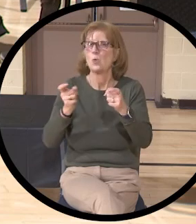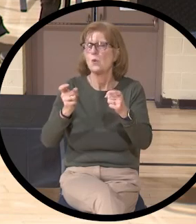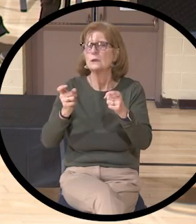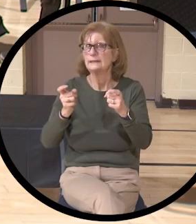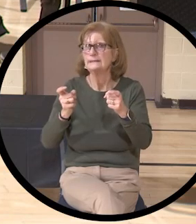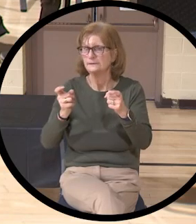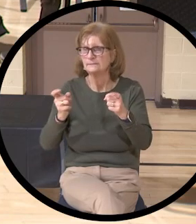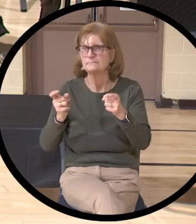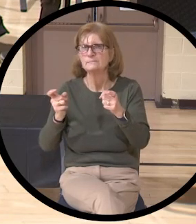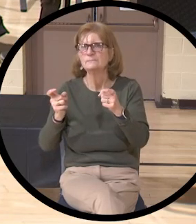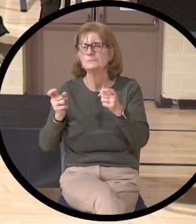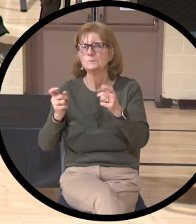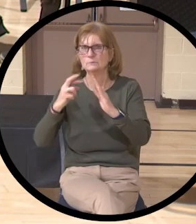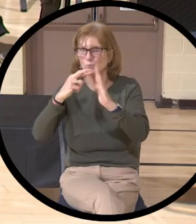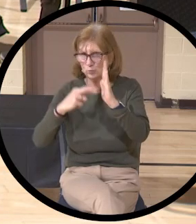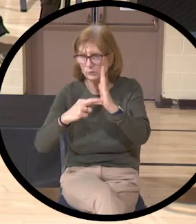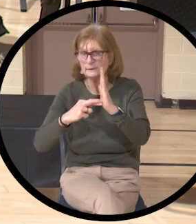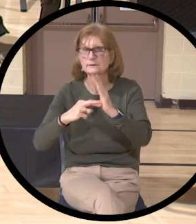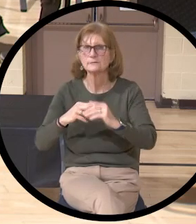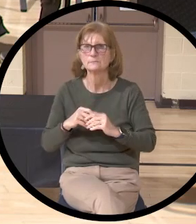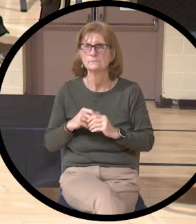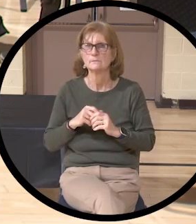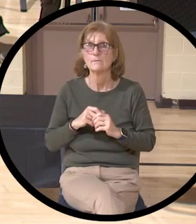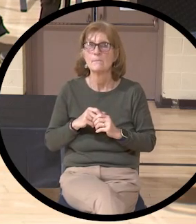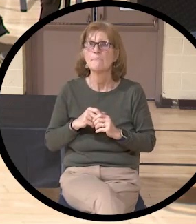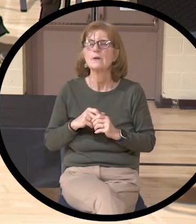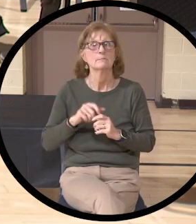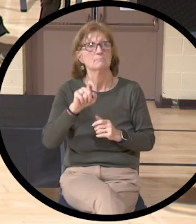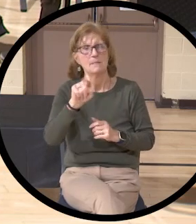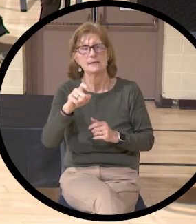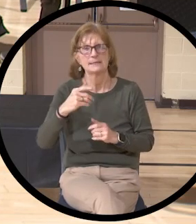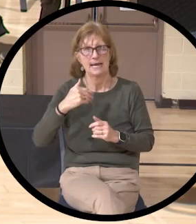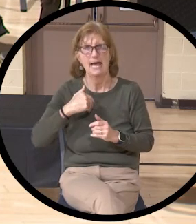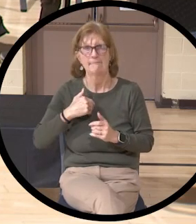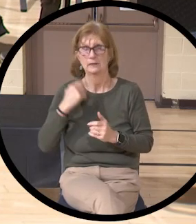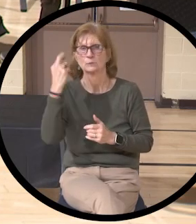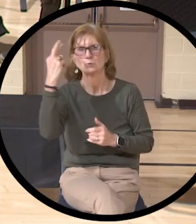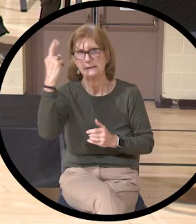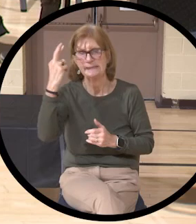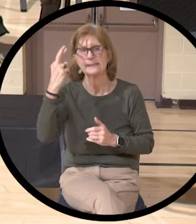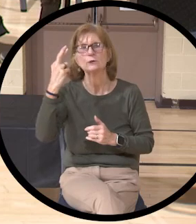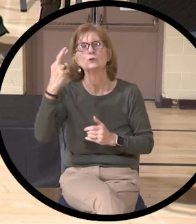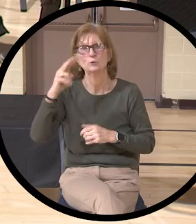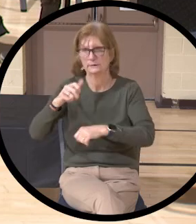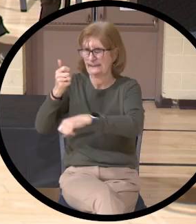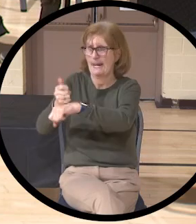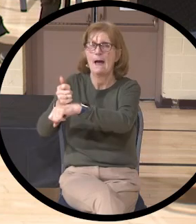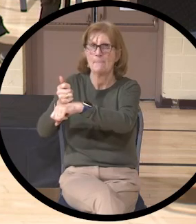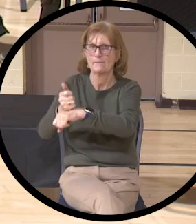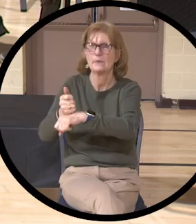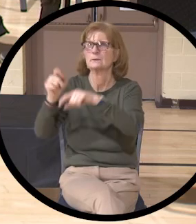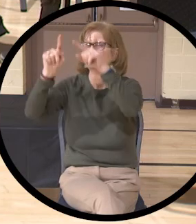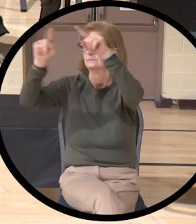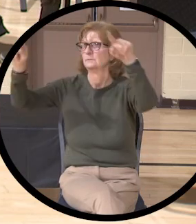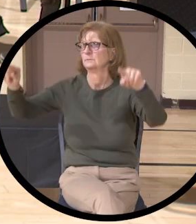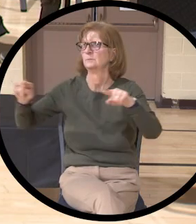rules attached to them, including warrants for putting them in. And the reason for that is because if they are, and I think there's a lot of examples in the city